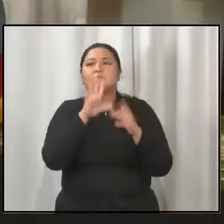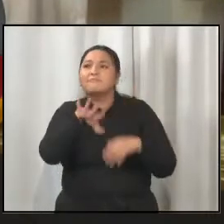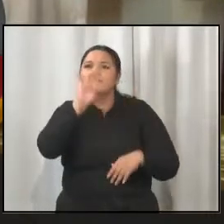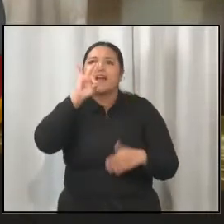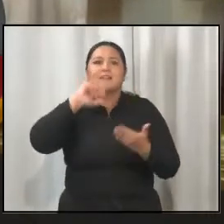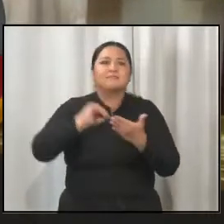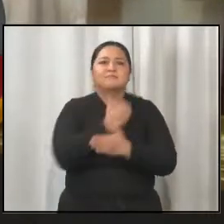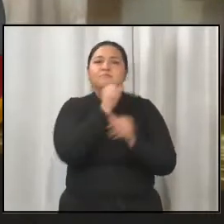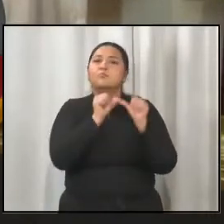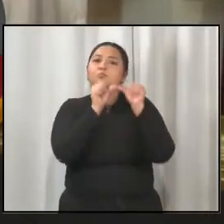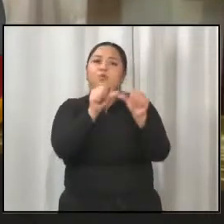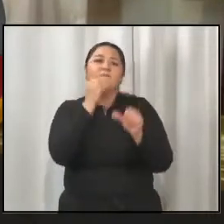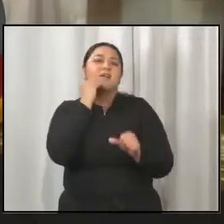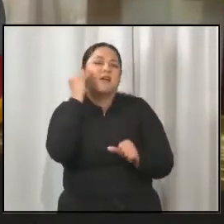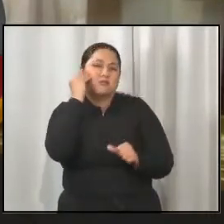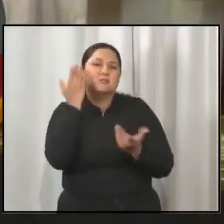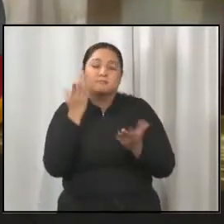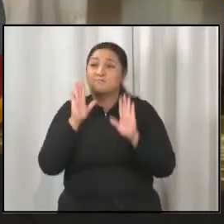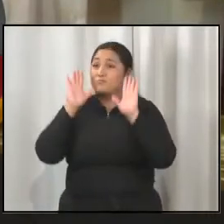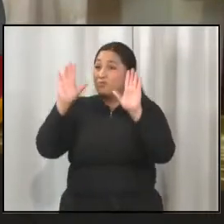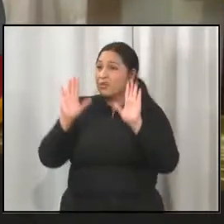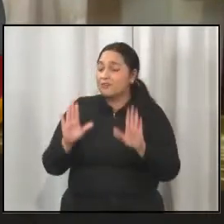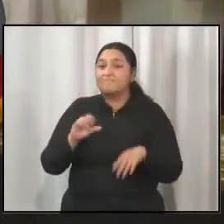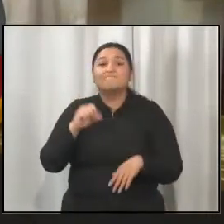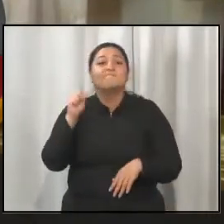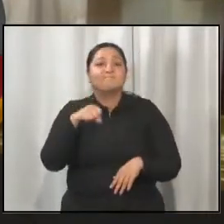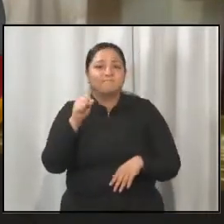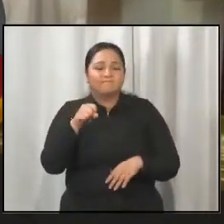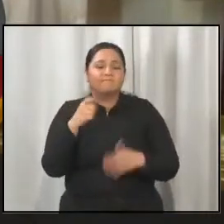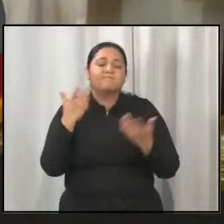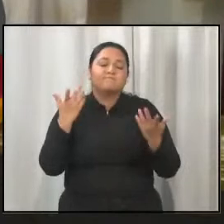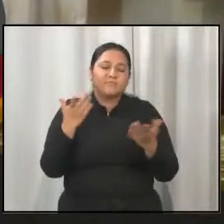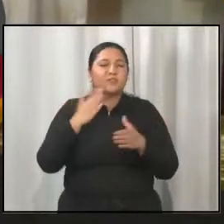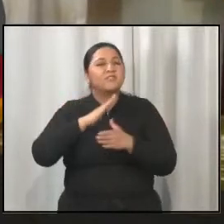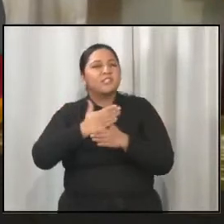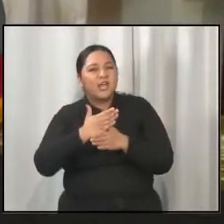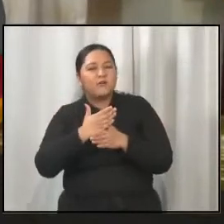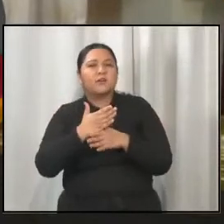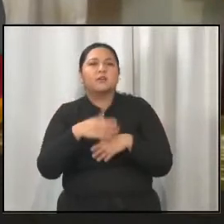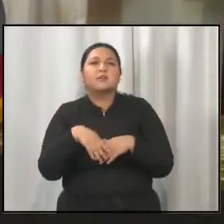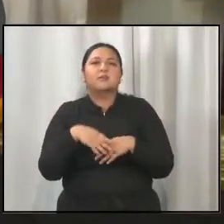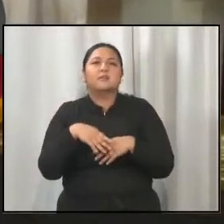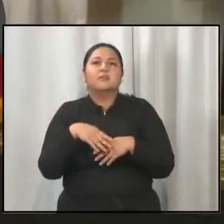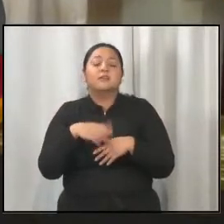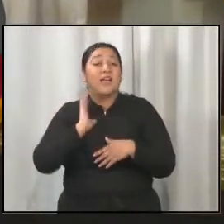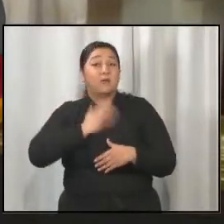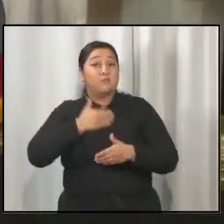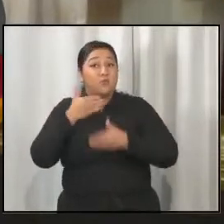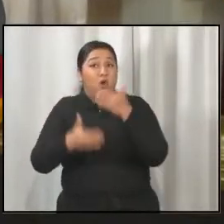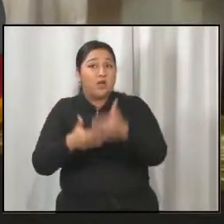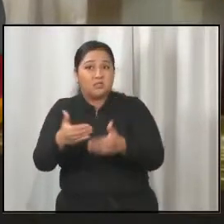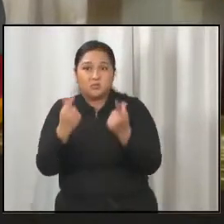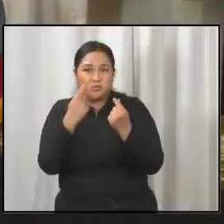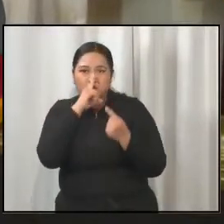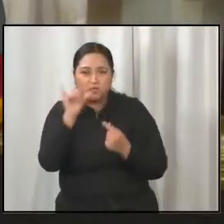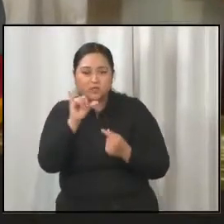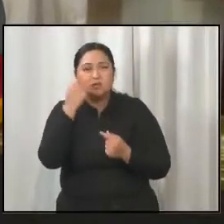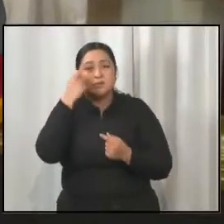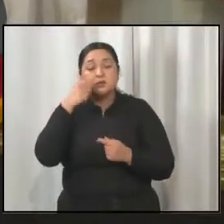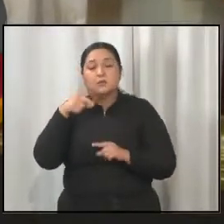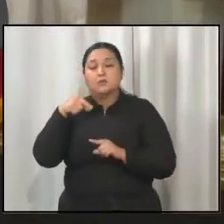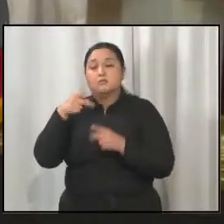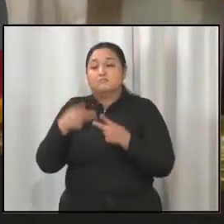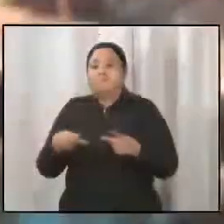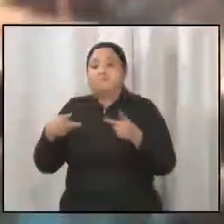that's great. Yeah. So, and just also kind of sharing some things on our process. The Queensway location